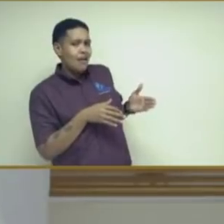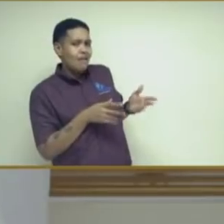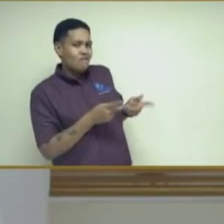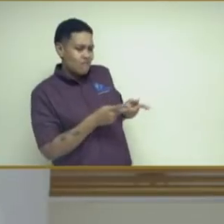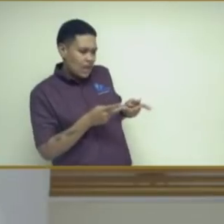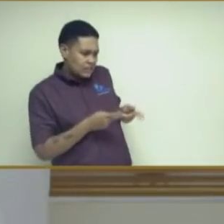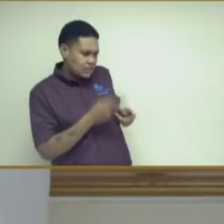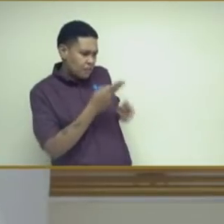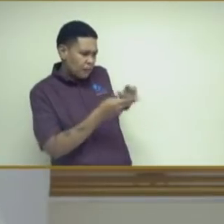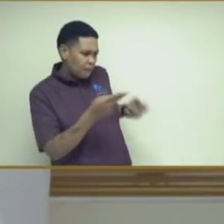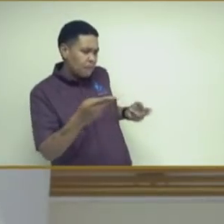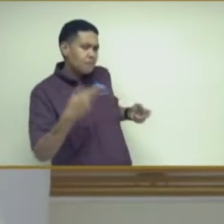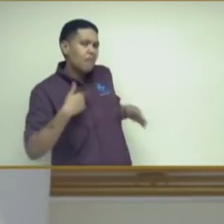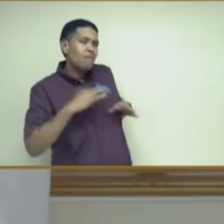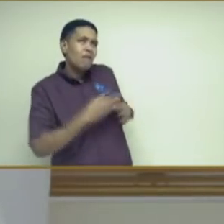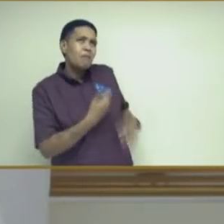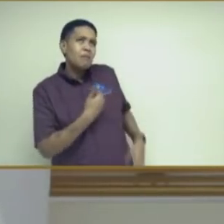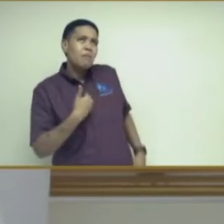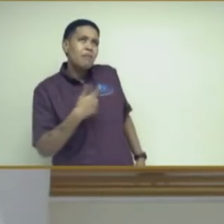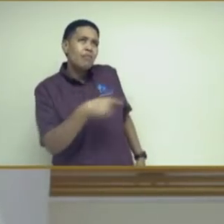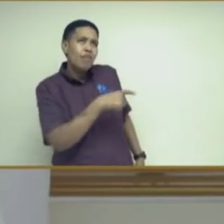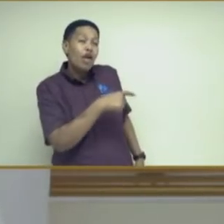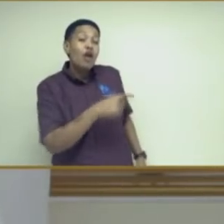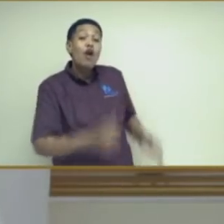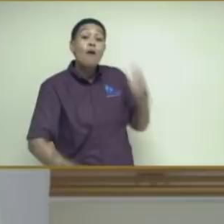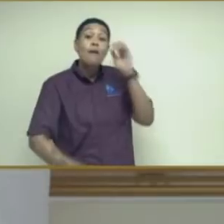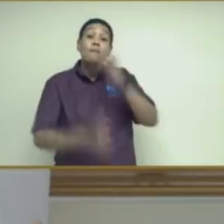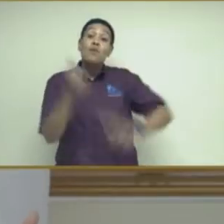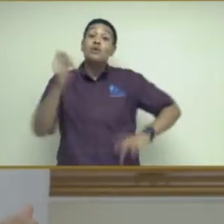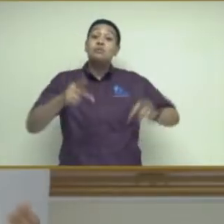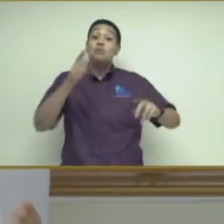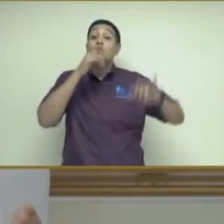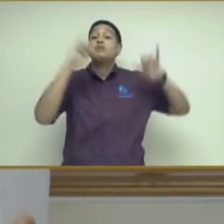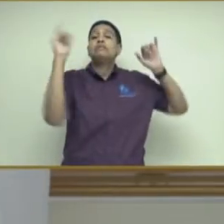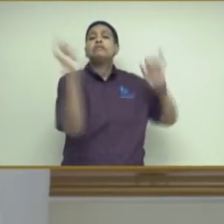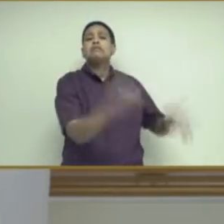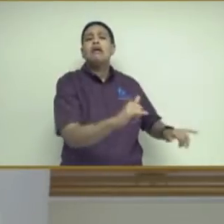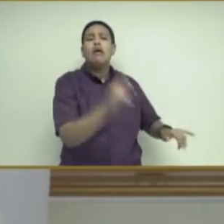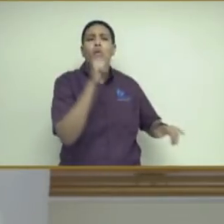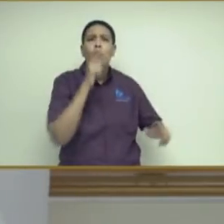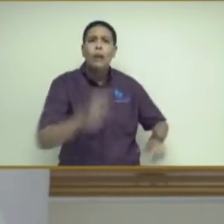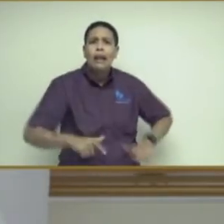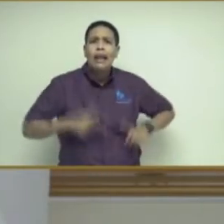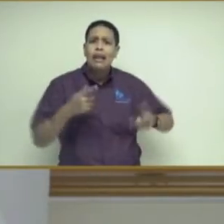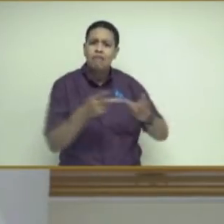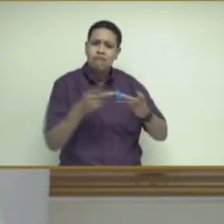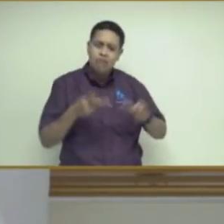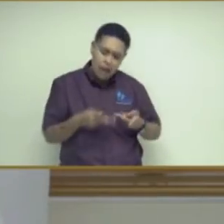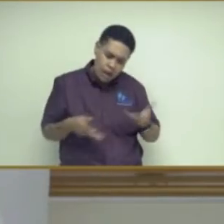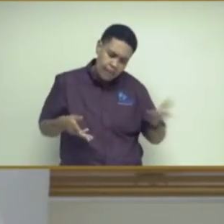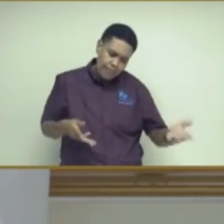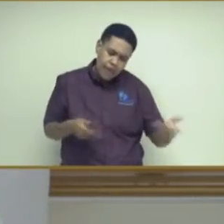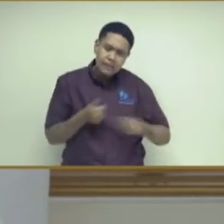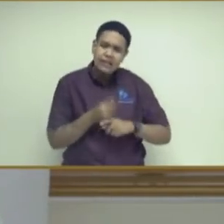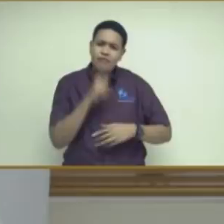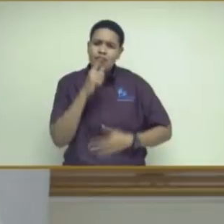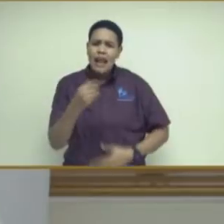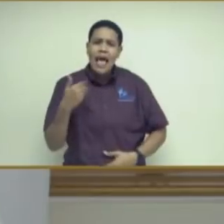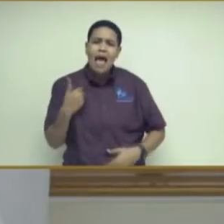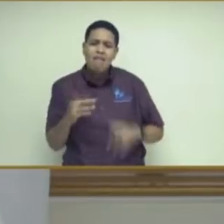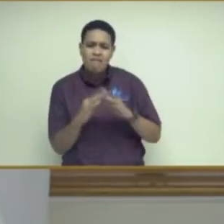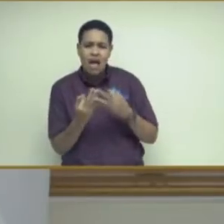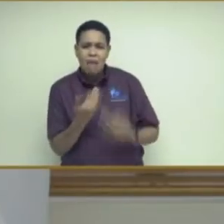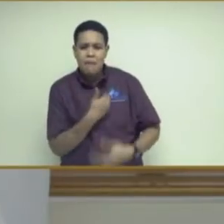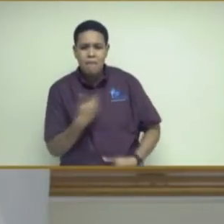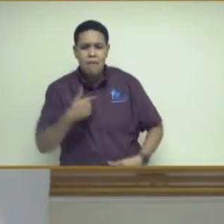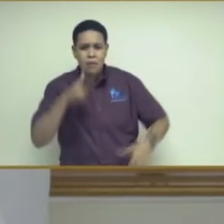Most of these persons staying, these patients who live in these facilities, have family